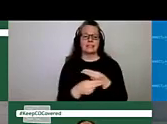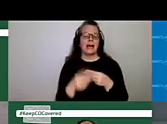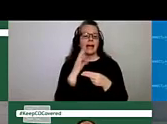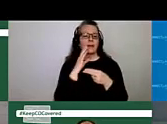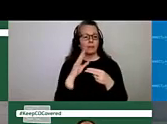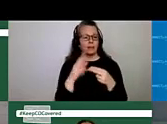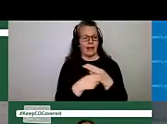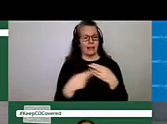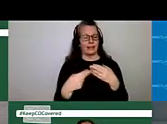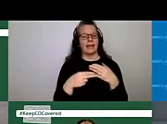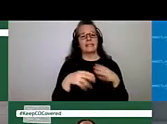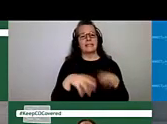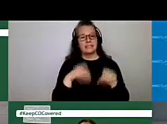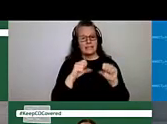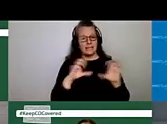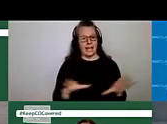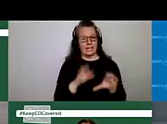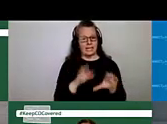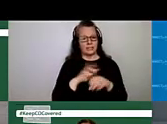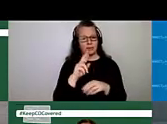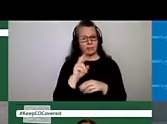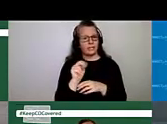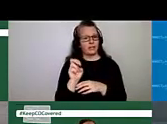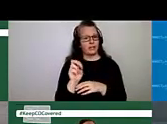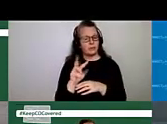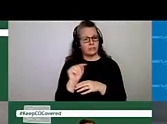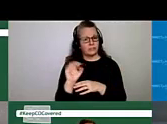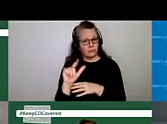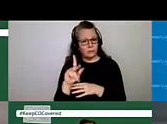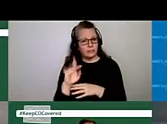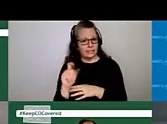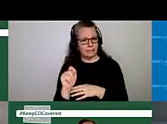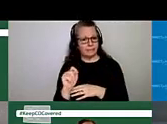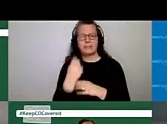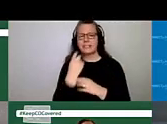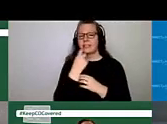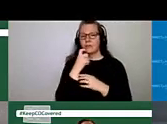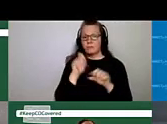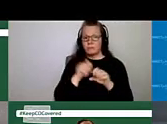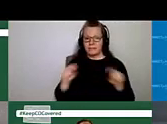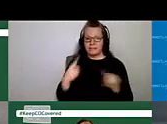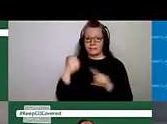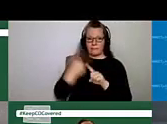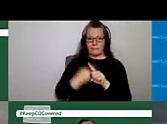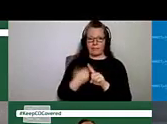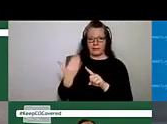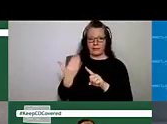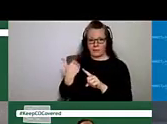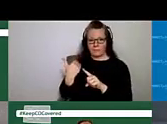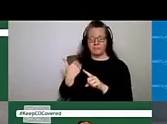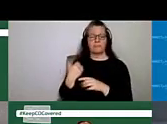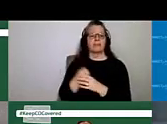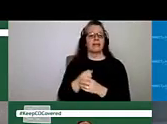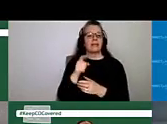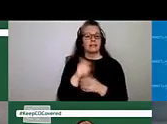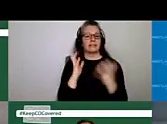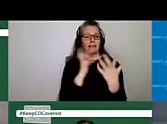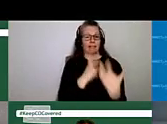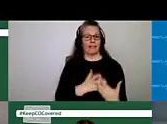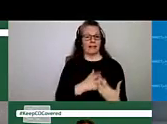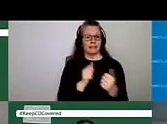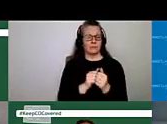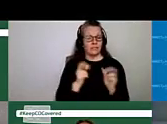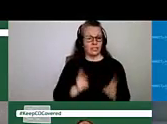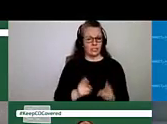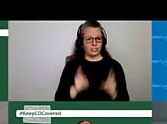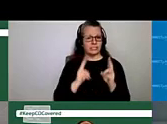your renewal toolkit. So this we just released about a month ago, and this aligns with the